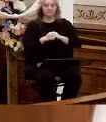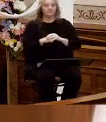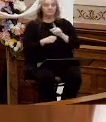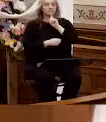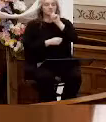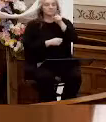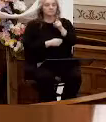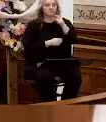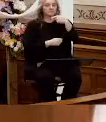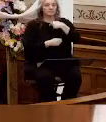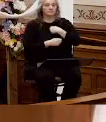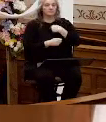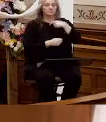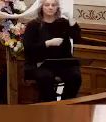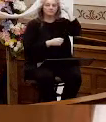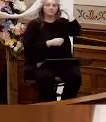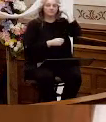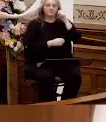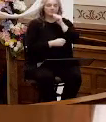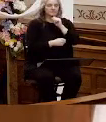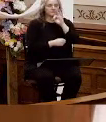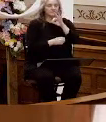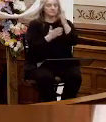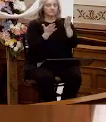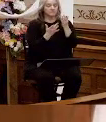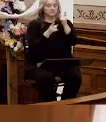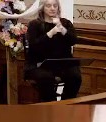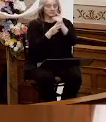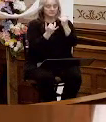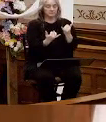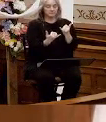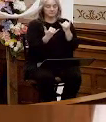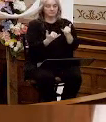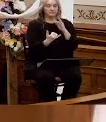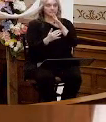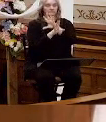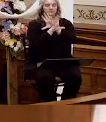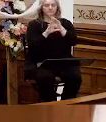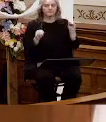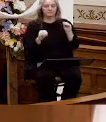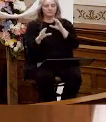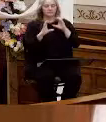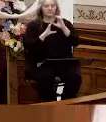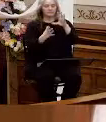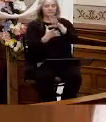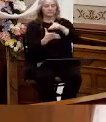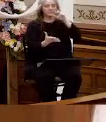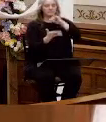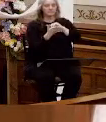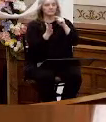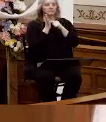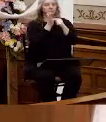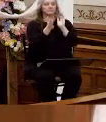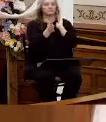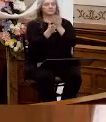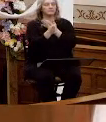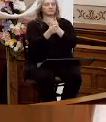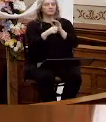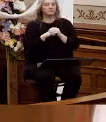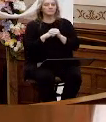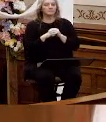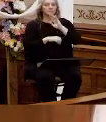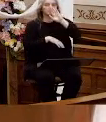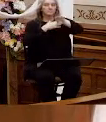consider the sufferings of the present to be nothing compared to the glory that will be revealed in us. All creation eagerly awaits